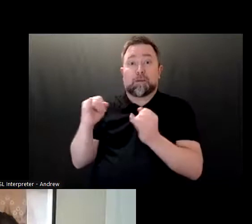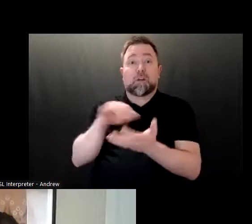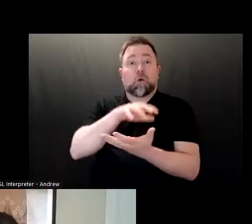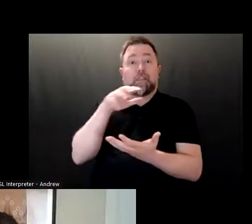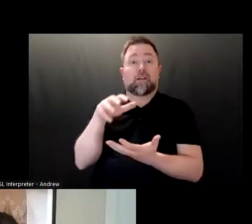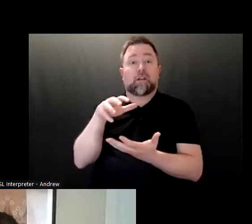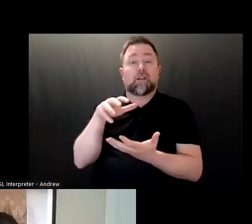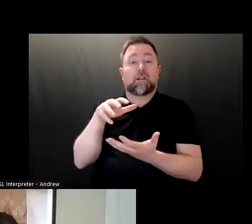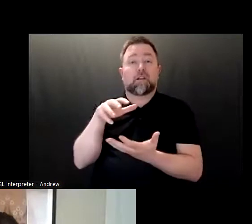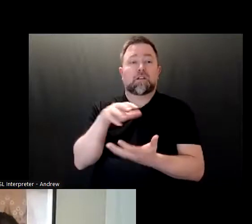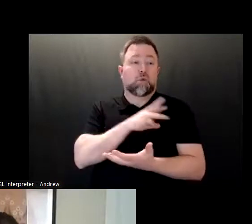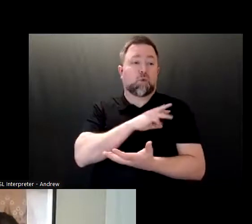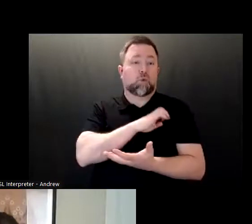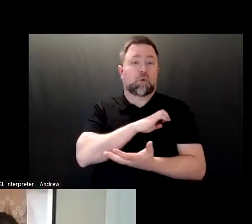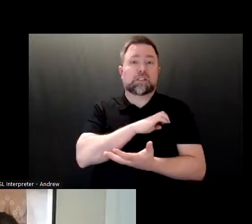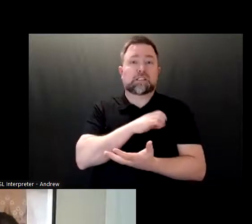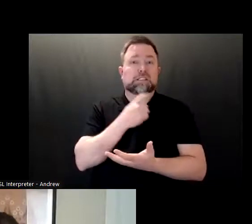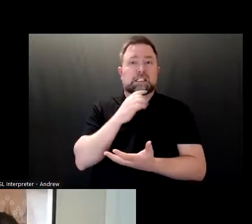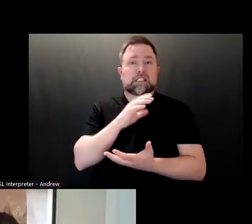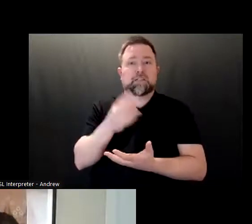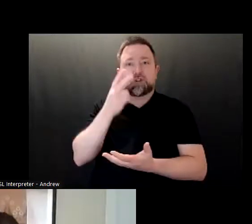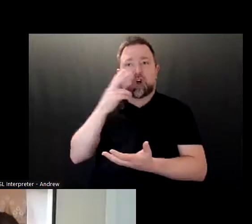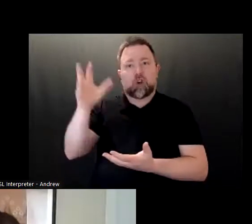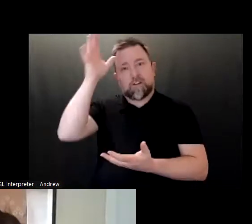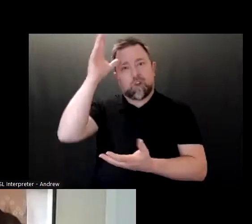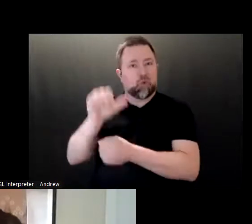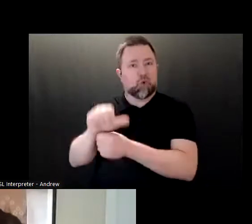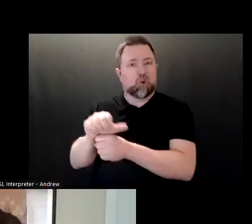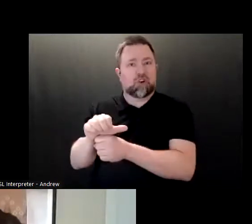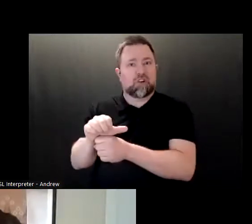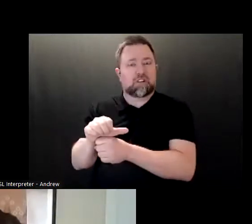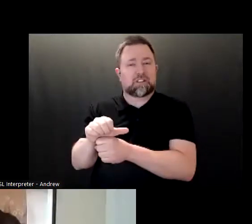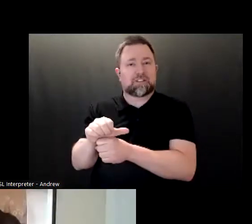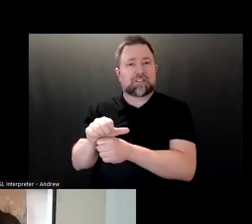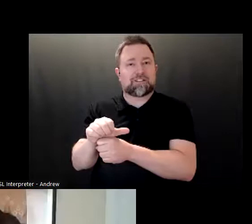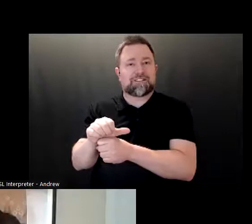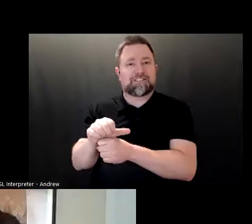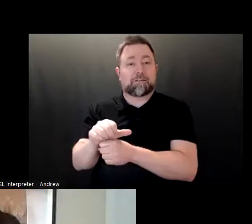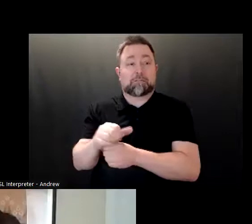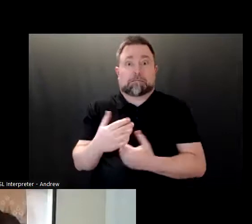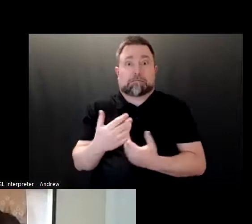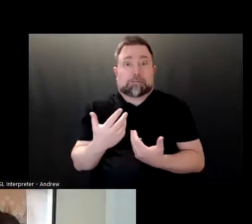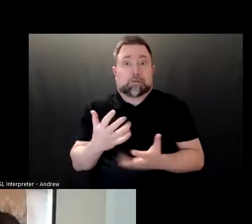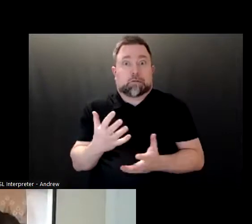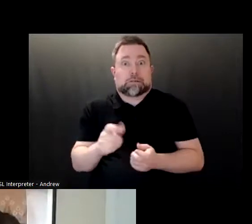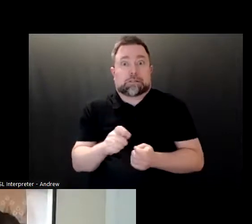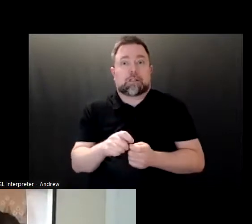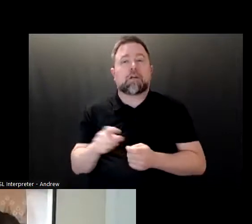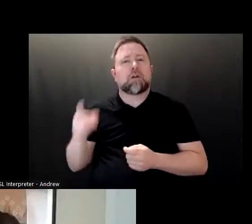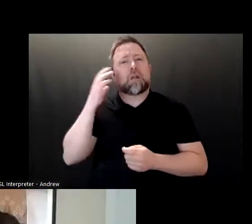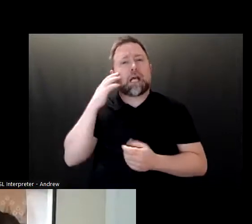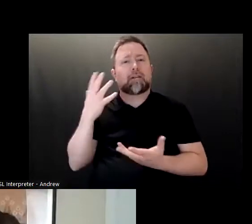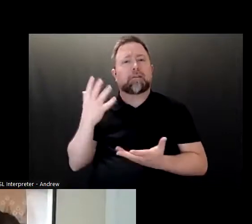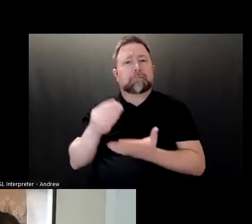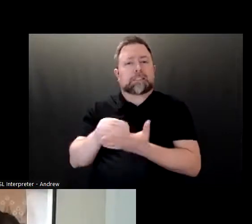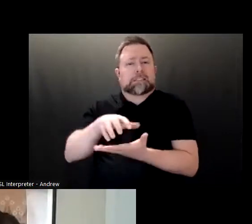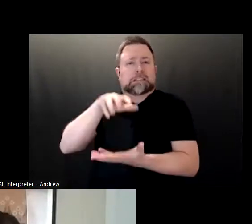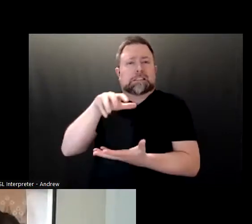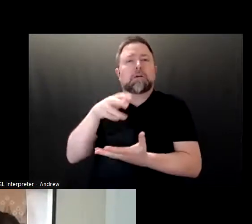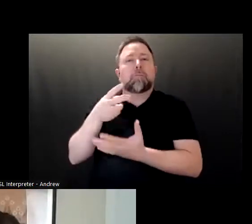to operate a museum, they were unskilled and unpaid volunteers, was to live there. So they renovated the workshop into their